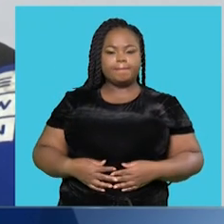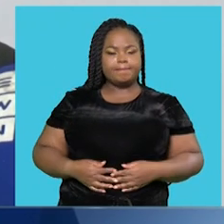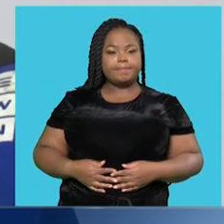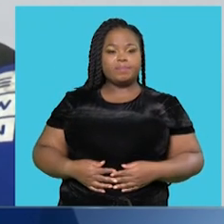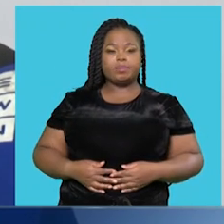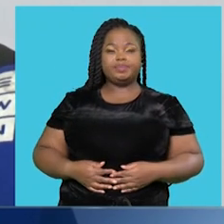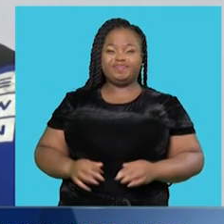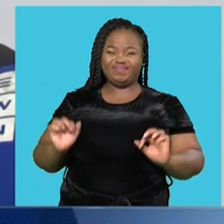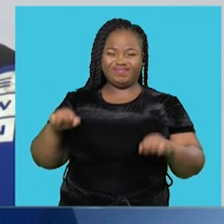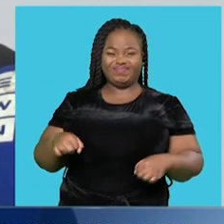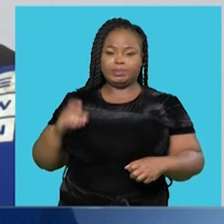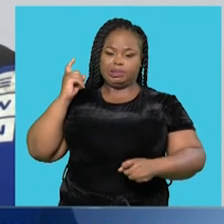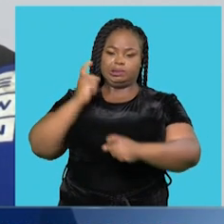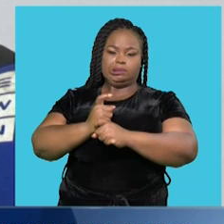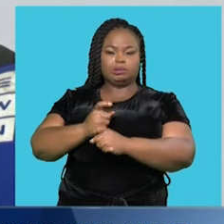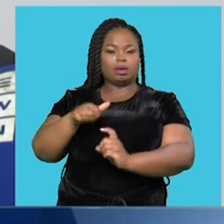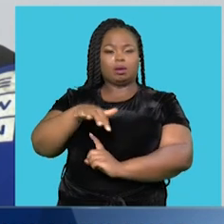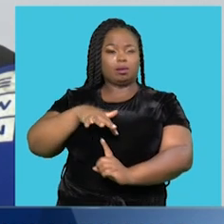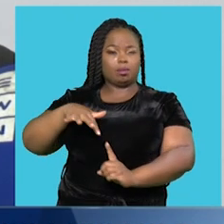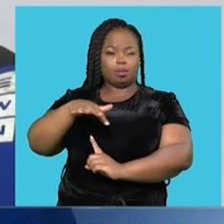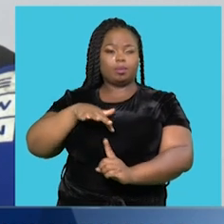under extremely difficult conditions.